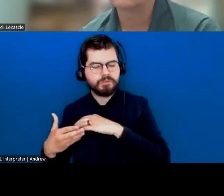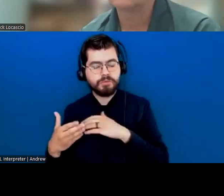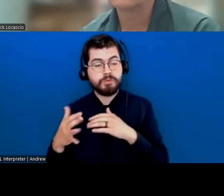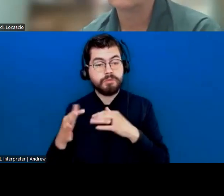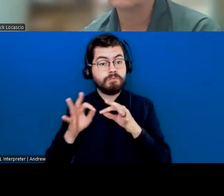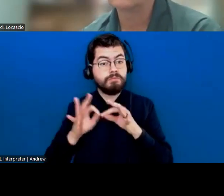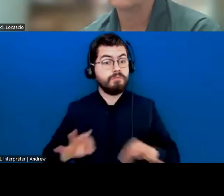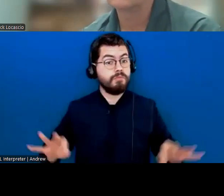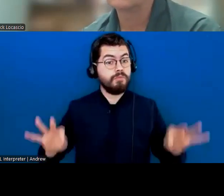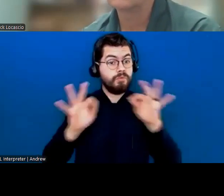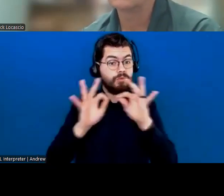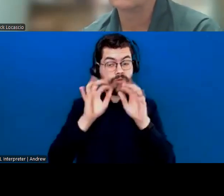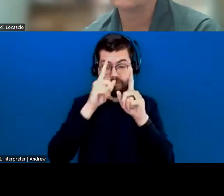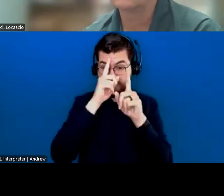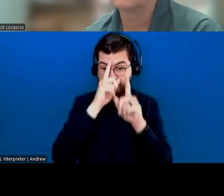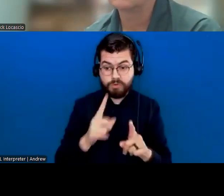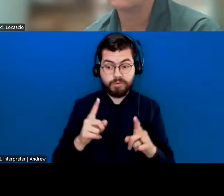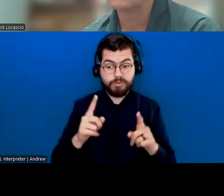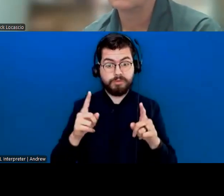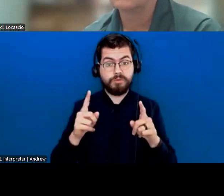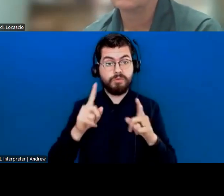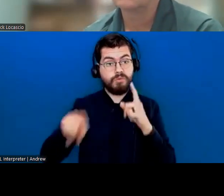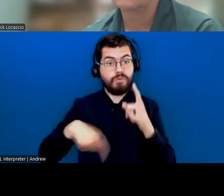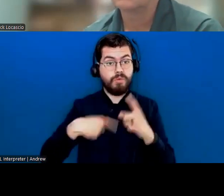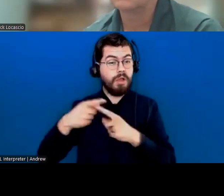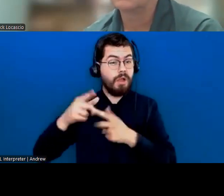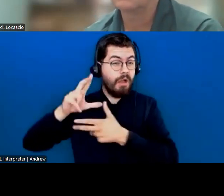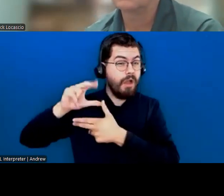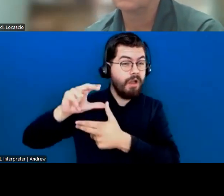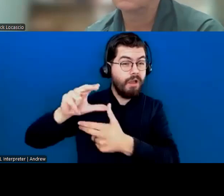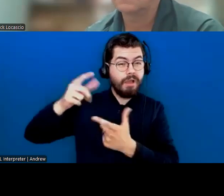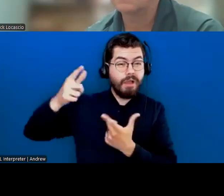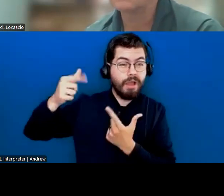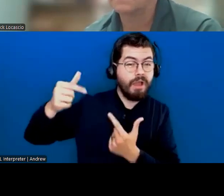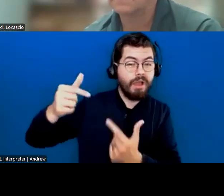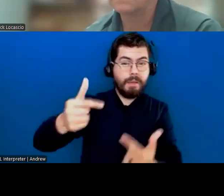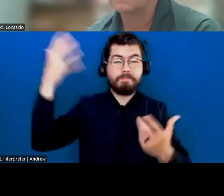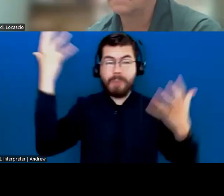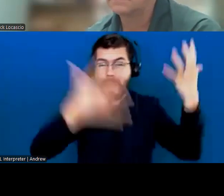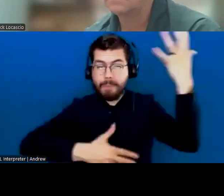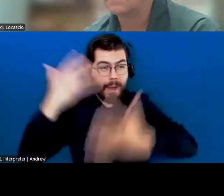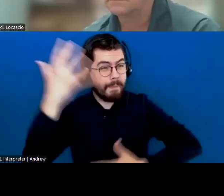one of these major altering events happens, they're at least prepared for